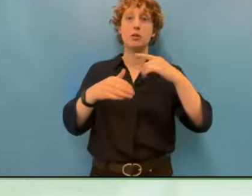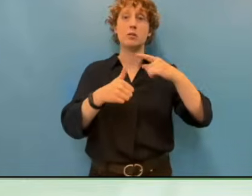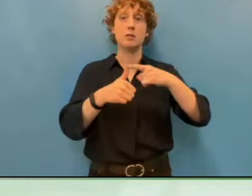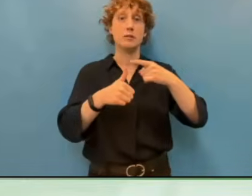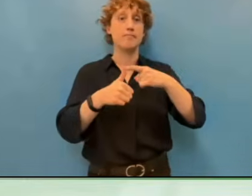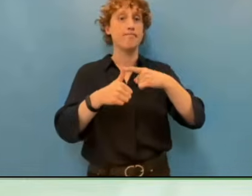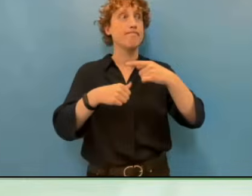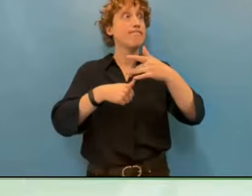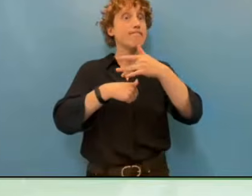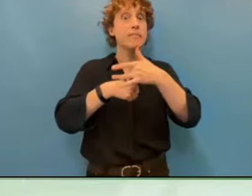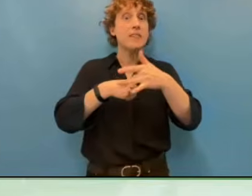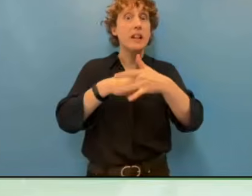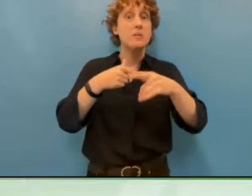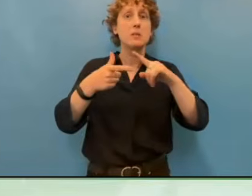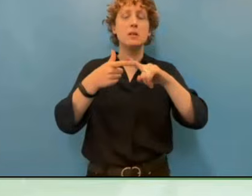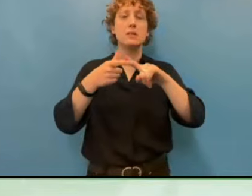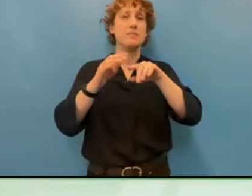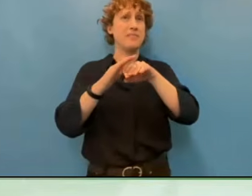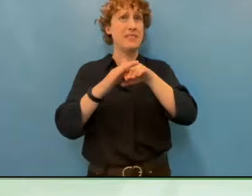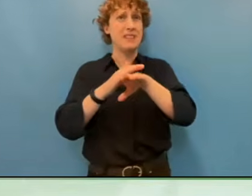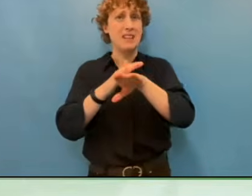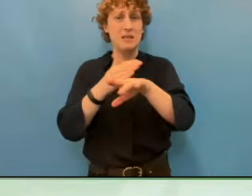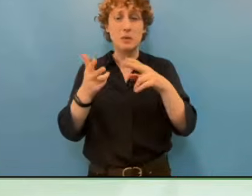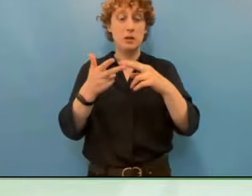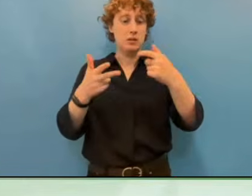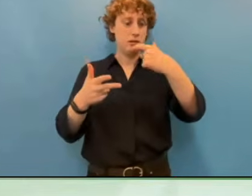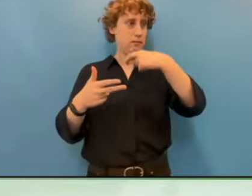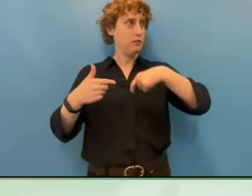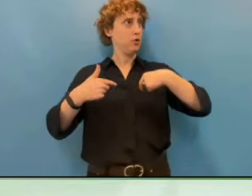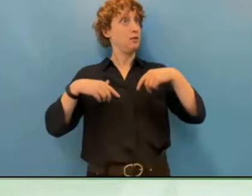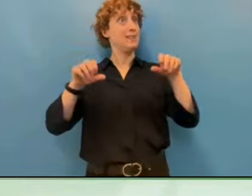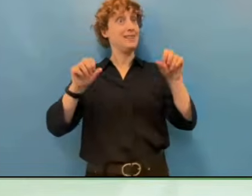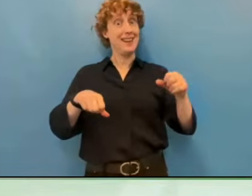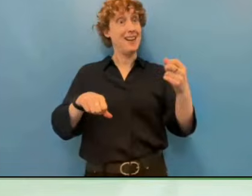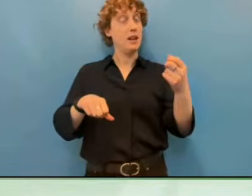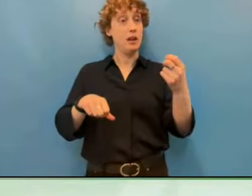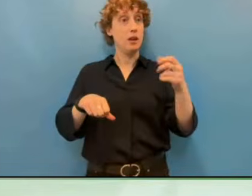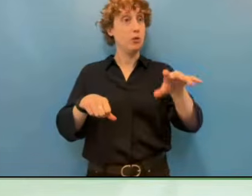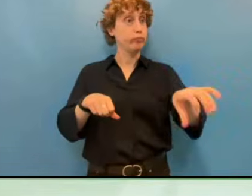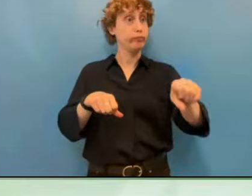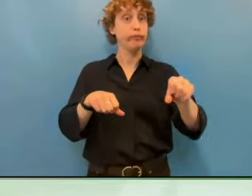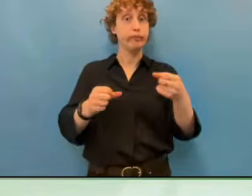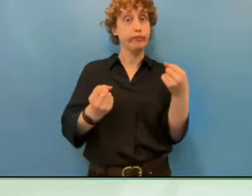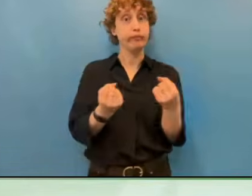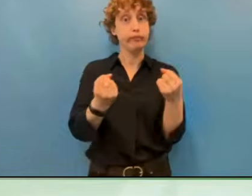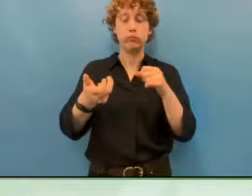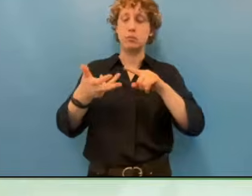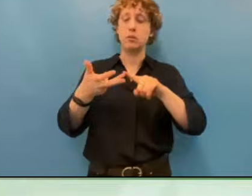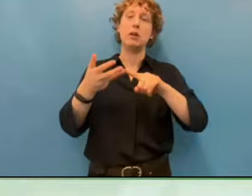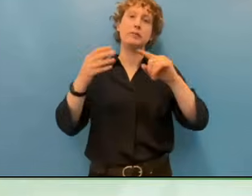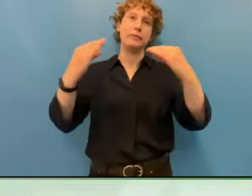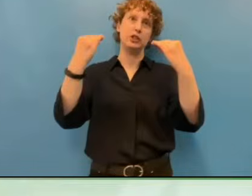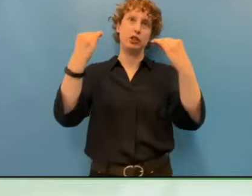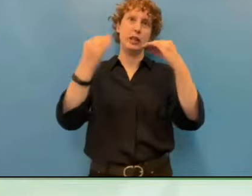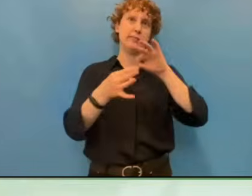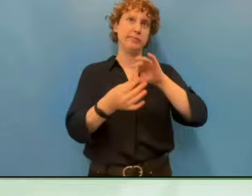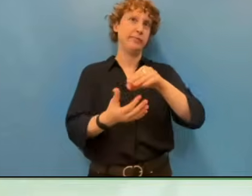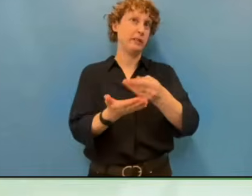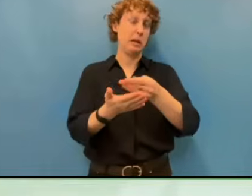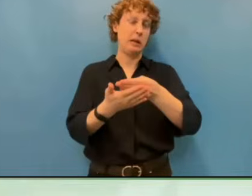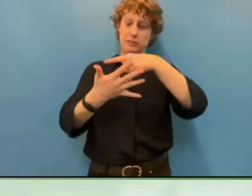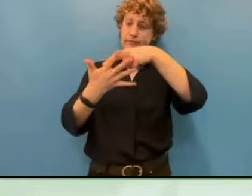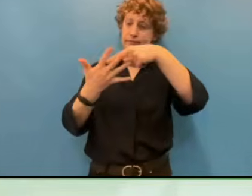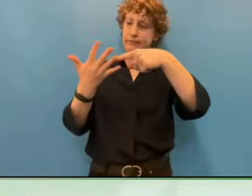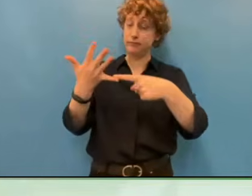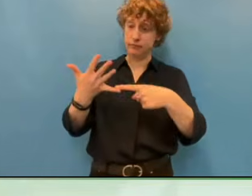the accessibility, usability, and also financial education. All of these are kind of the key success factors